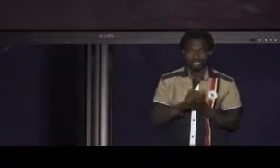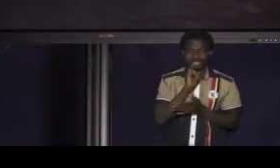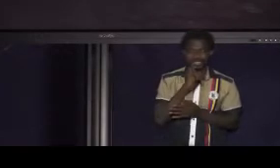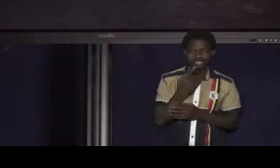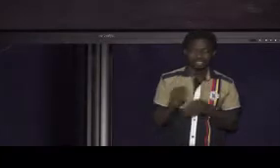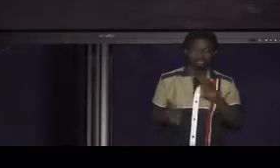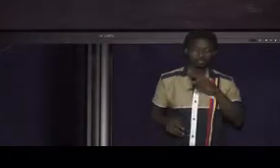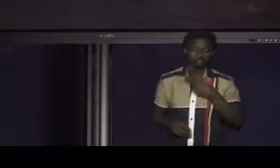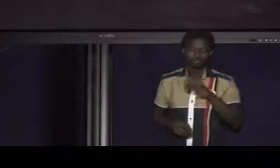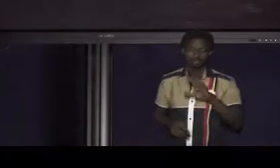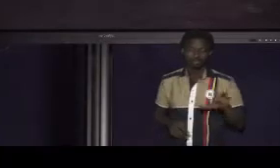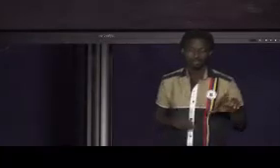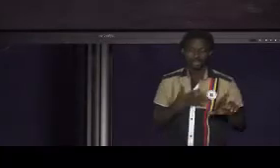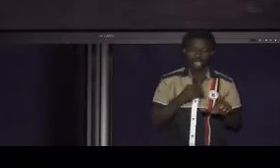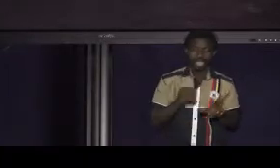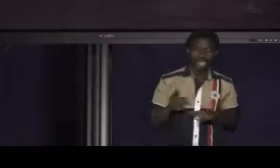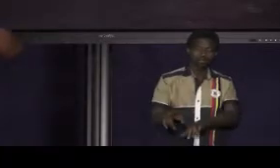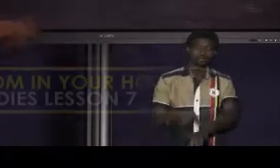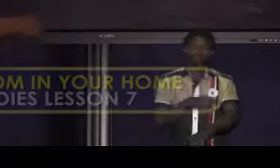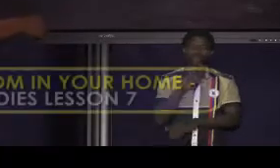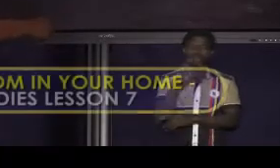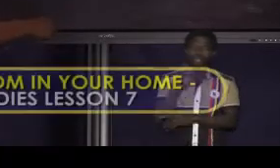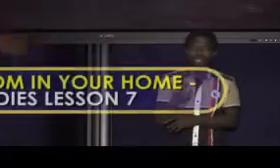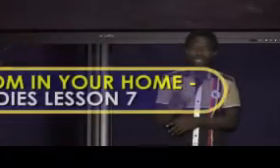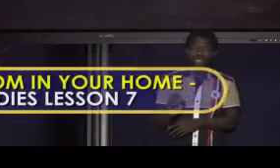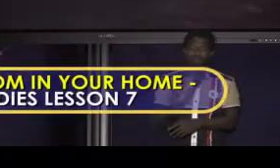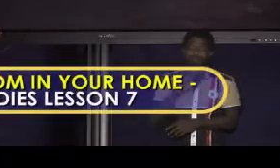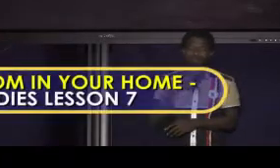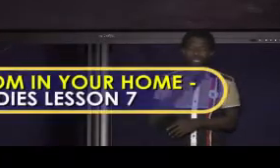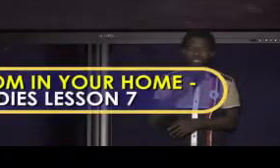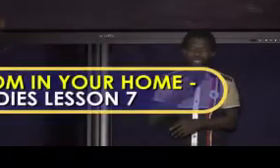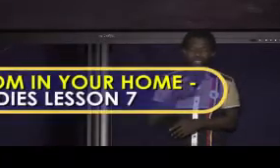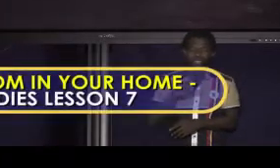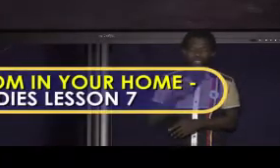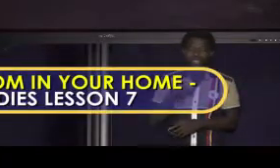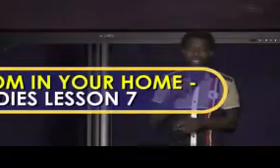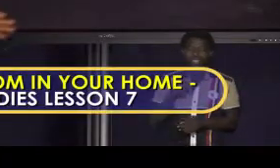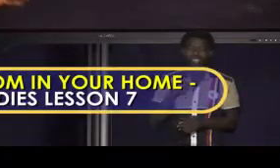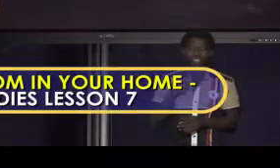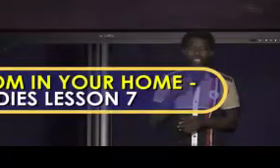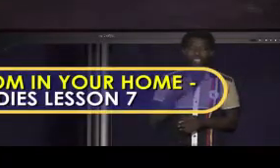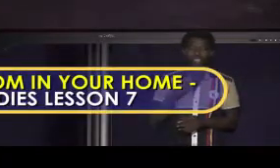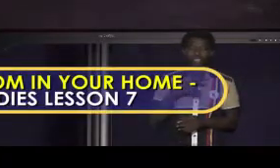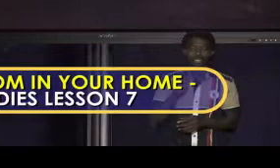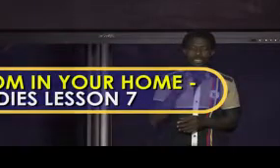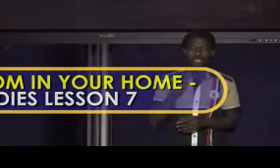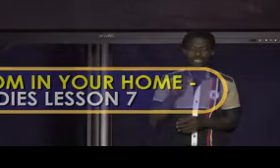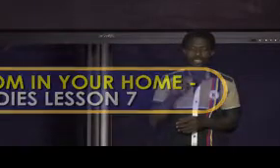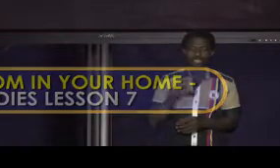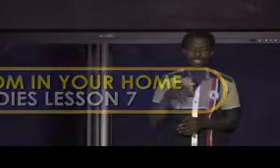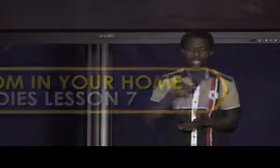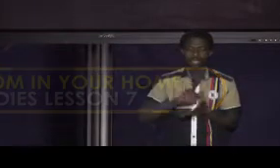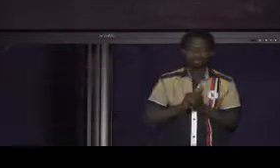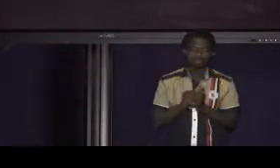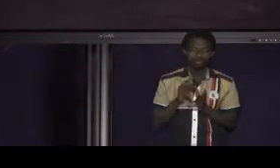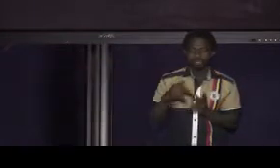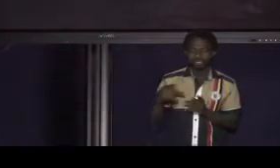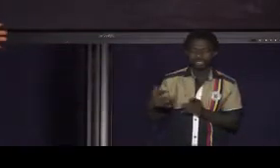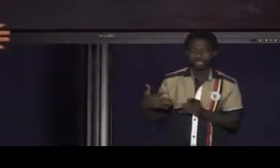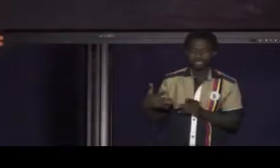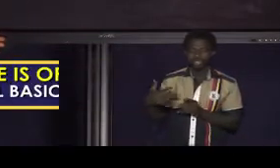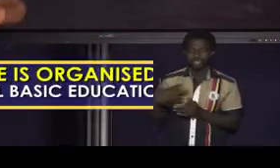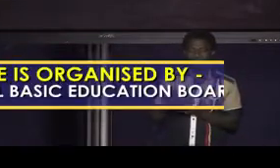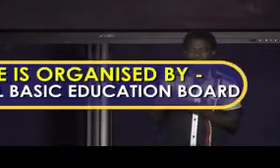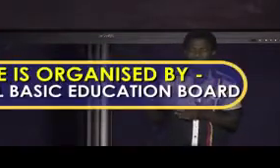wheel. And the long narrow channel, that is the groove. So those three things we will use in defining what a